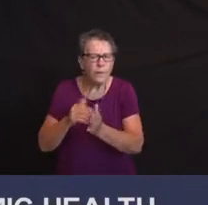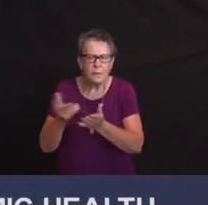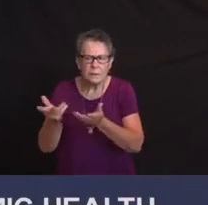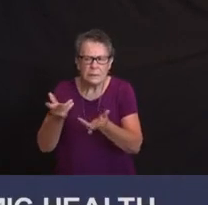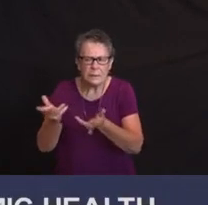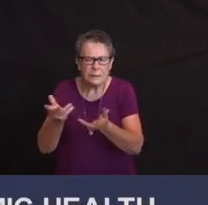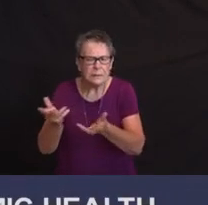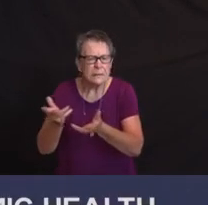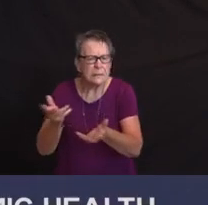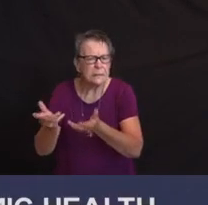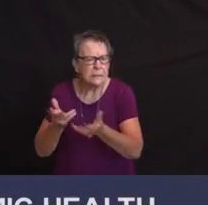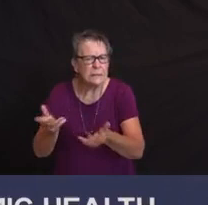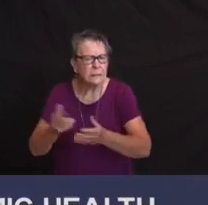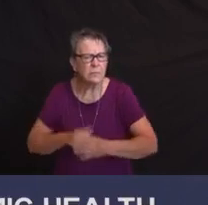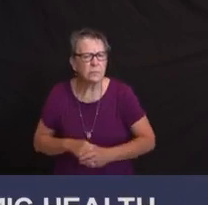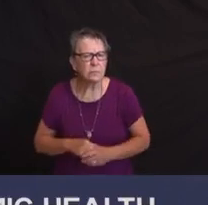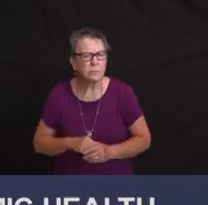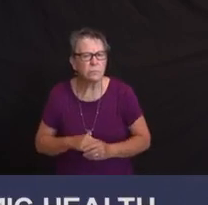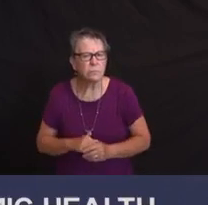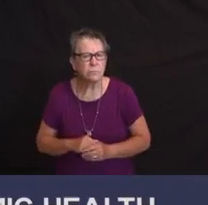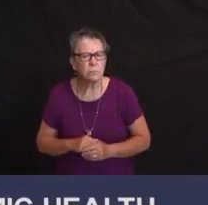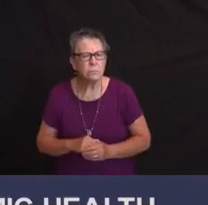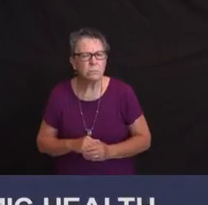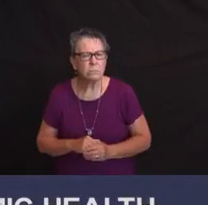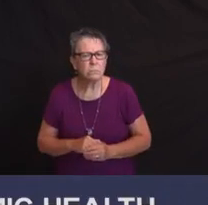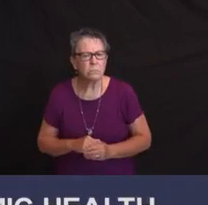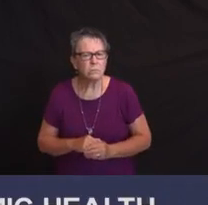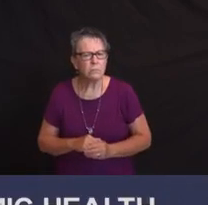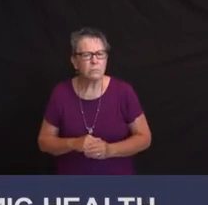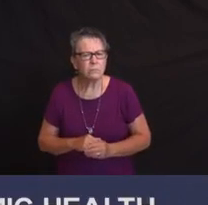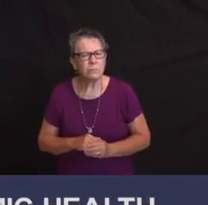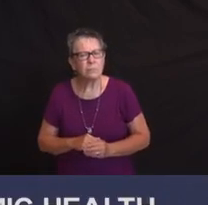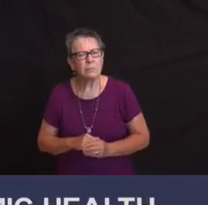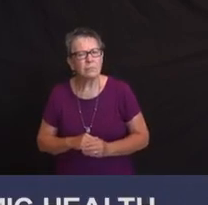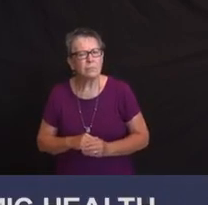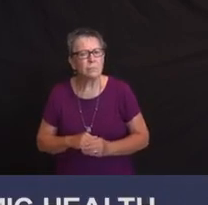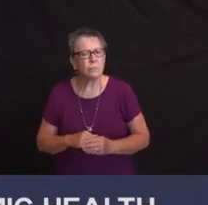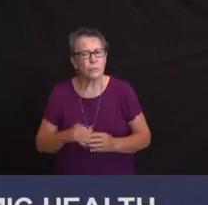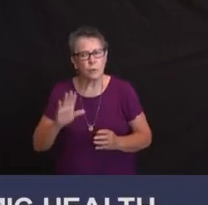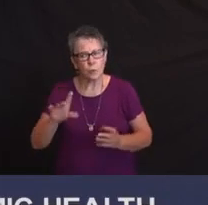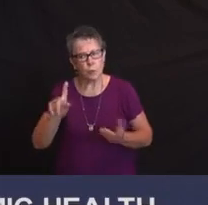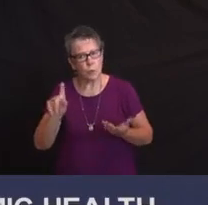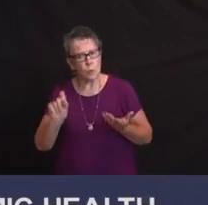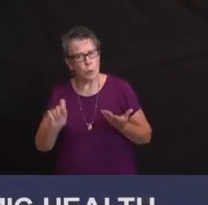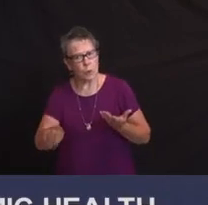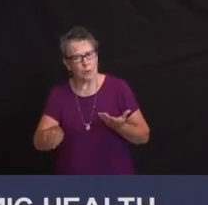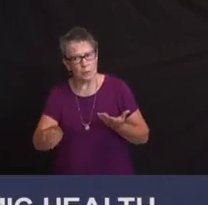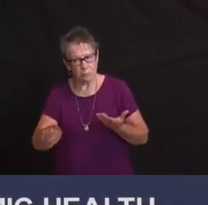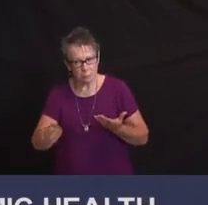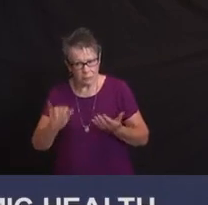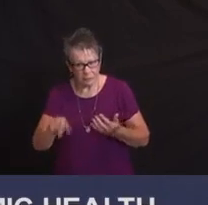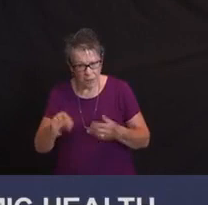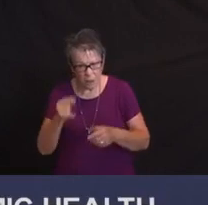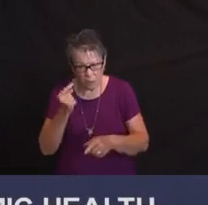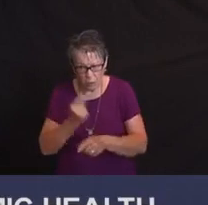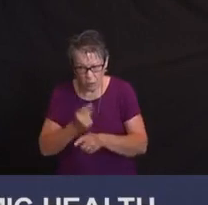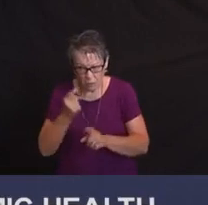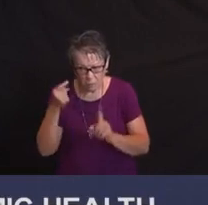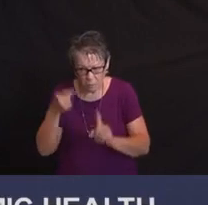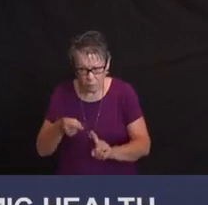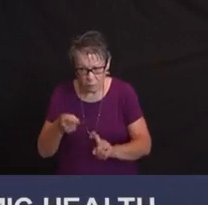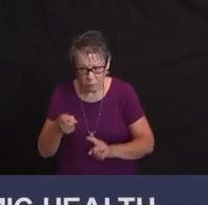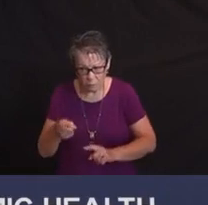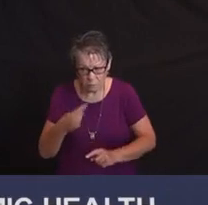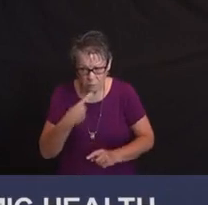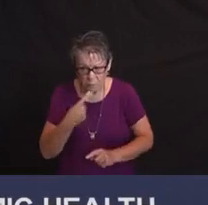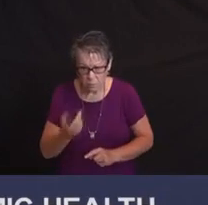for sure, but the premise of your question has to be right. So there's a bright line between outside and inside, but there's probably